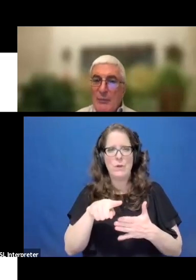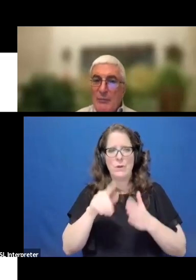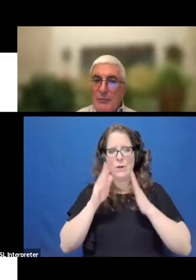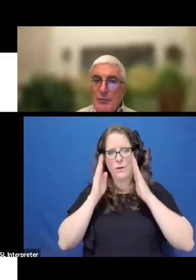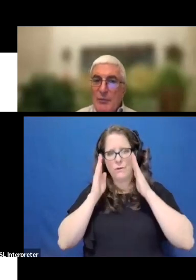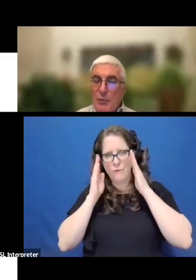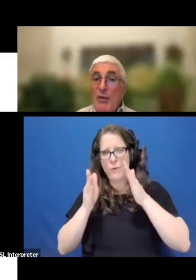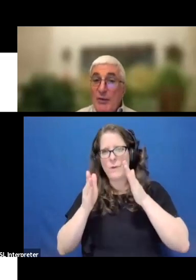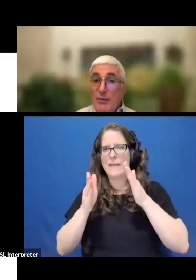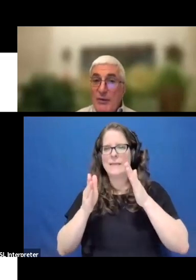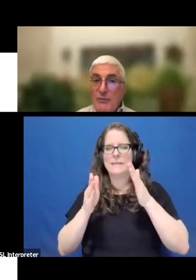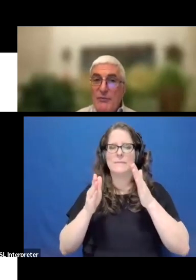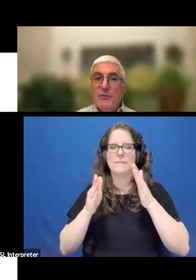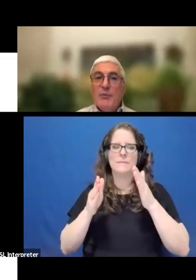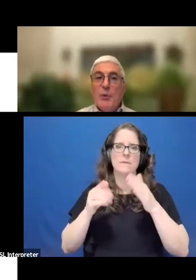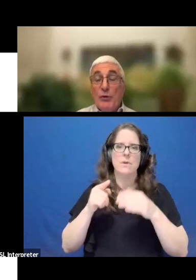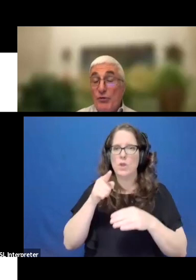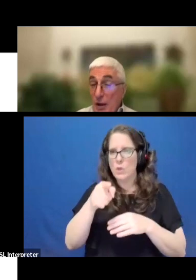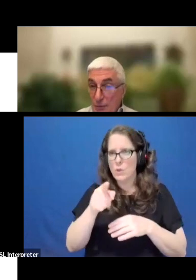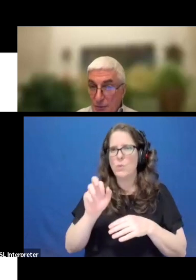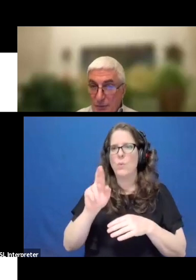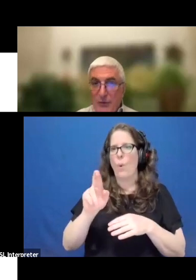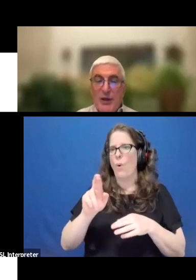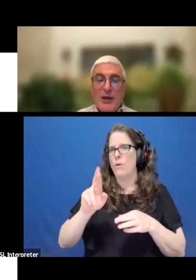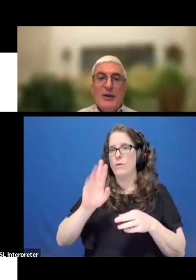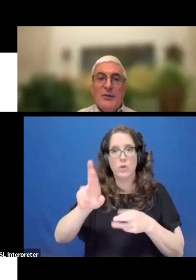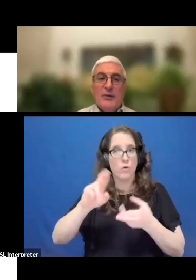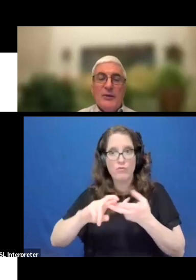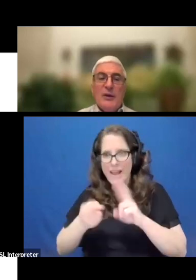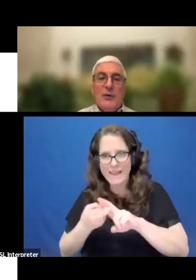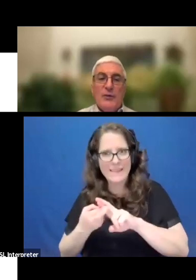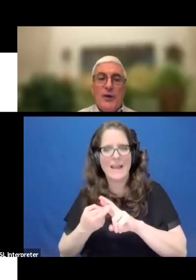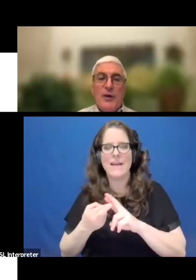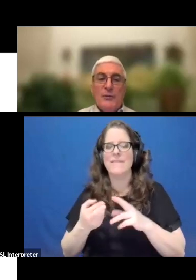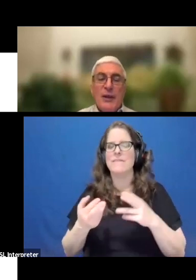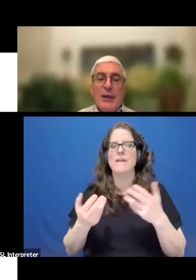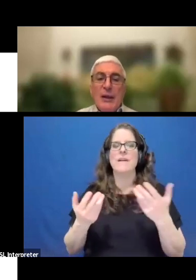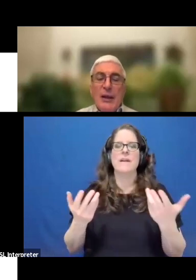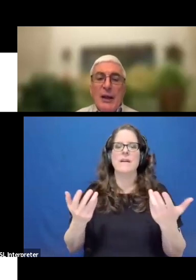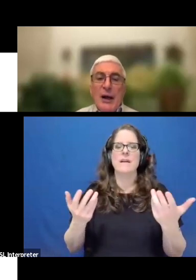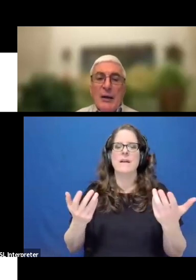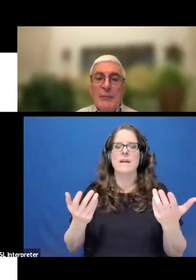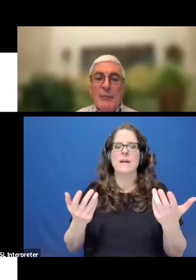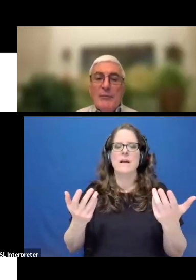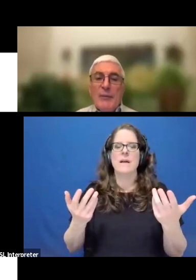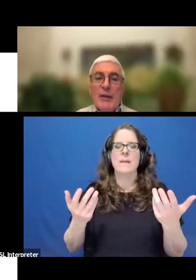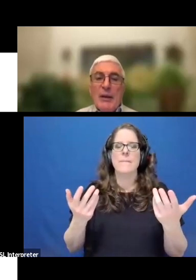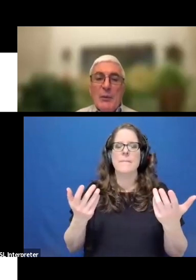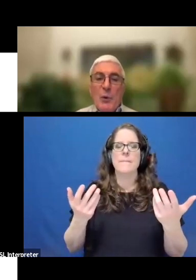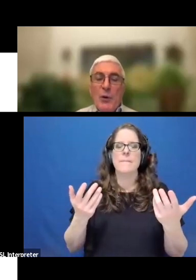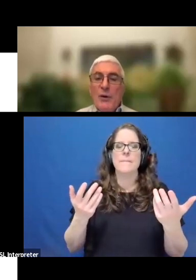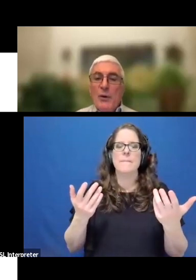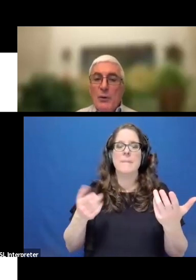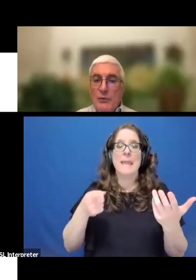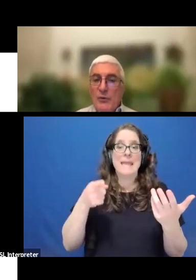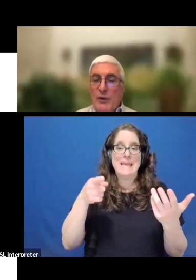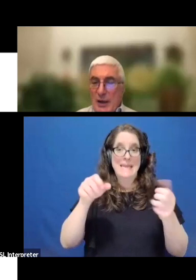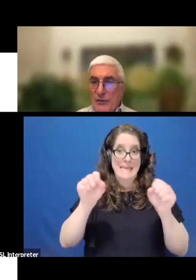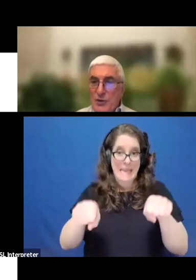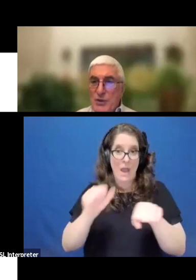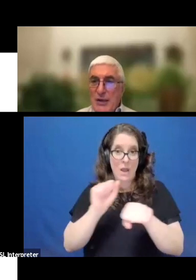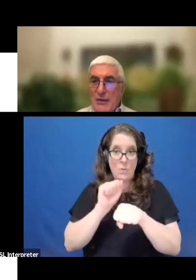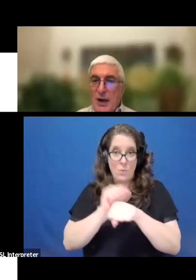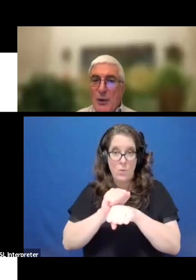your relative or yourself, if you're getting SSDI yourself, um, can work over